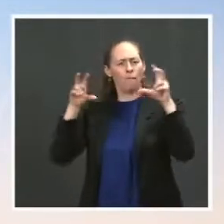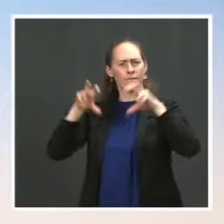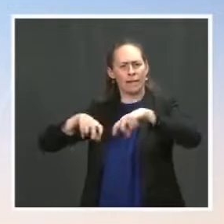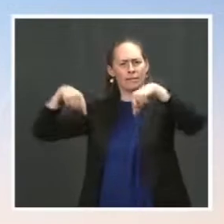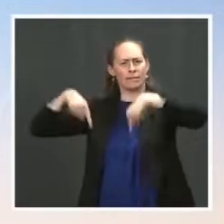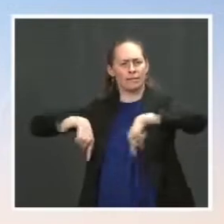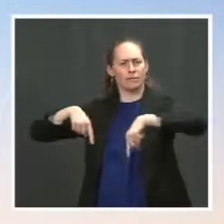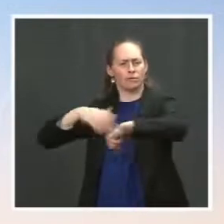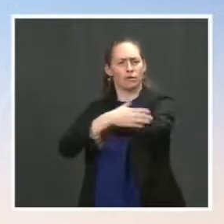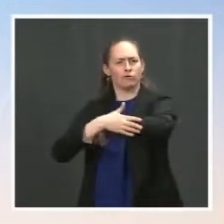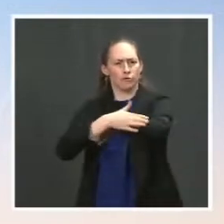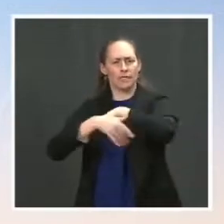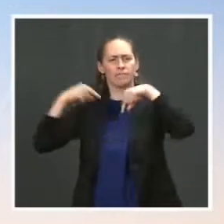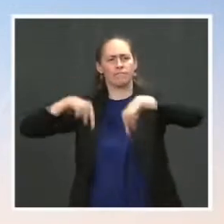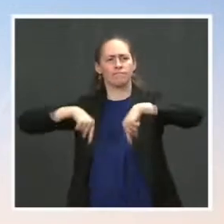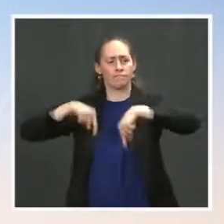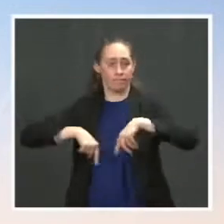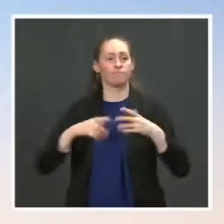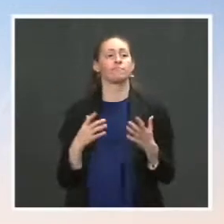is the global security threat posed by climate change.